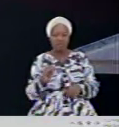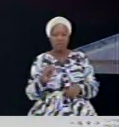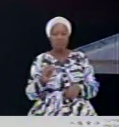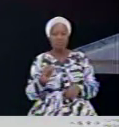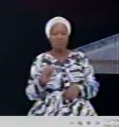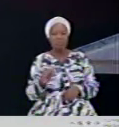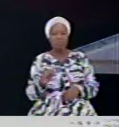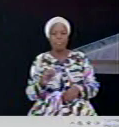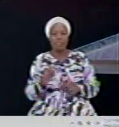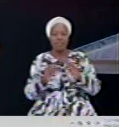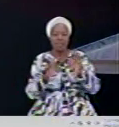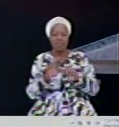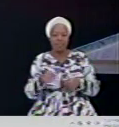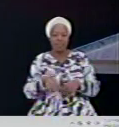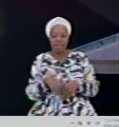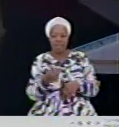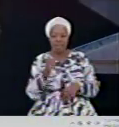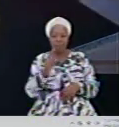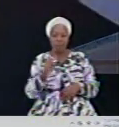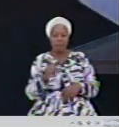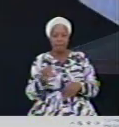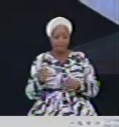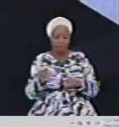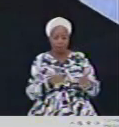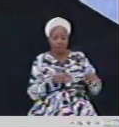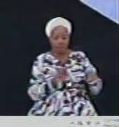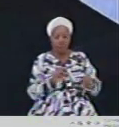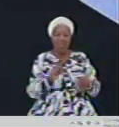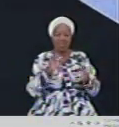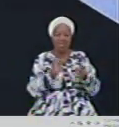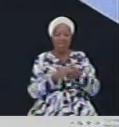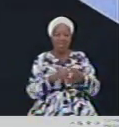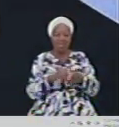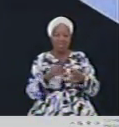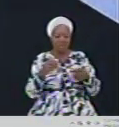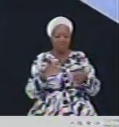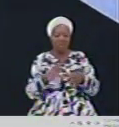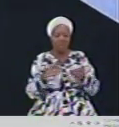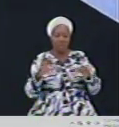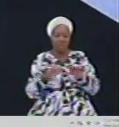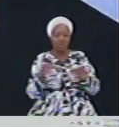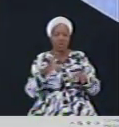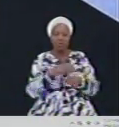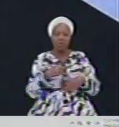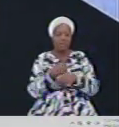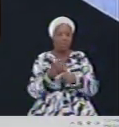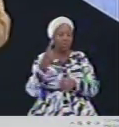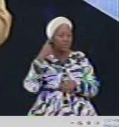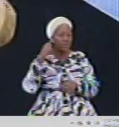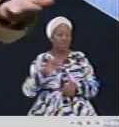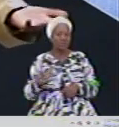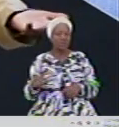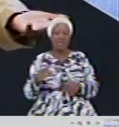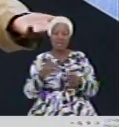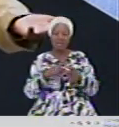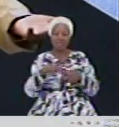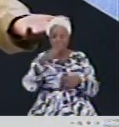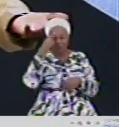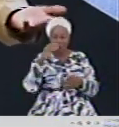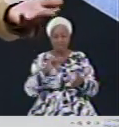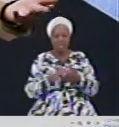if anybody moves, that the chain will make sound. And because they